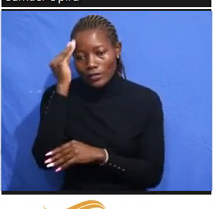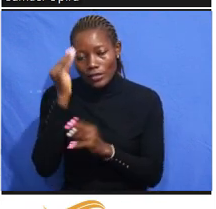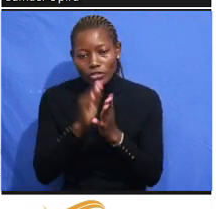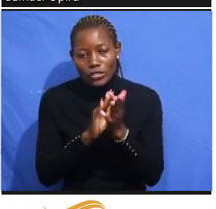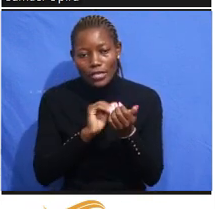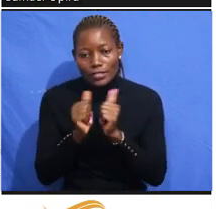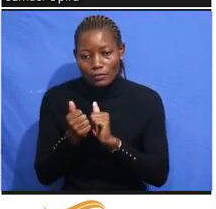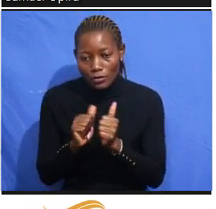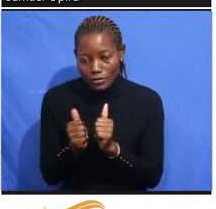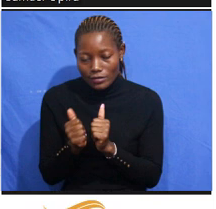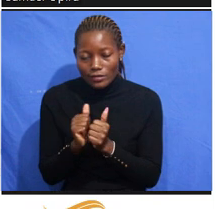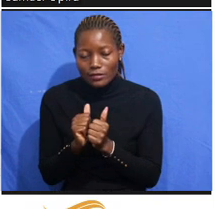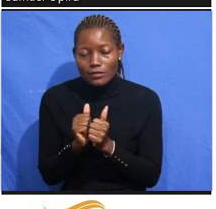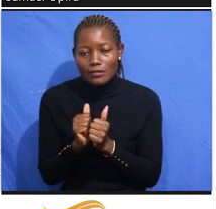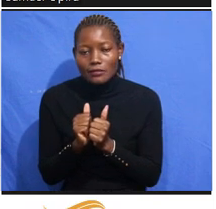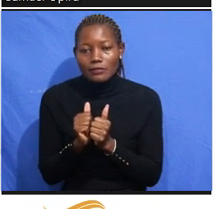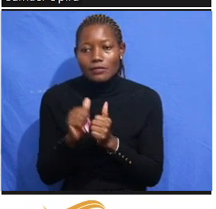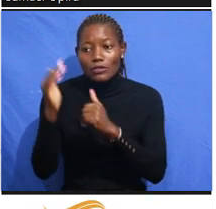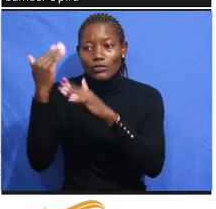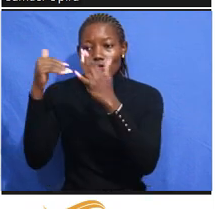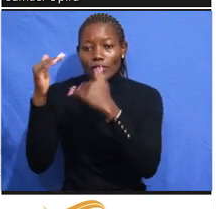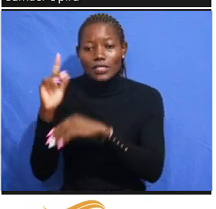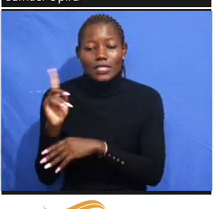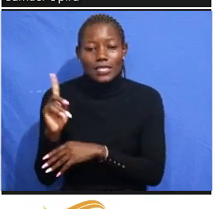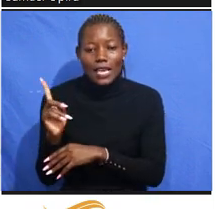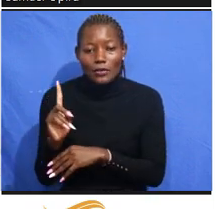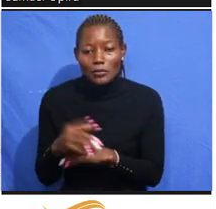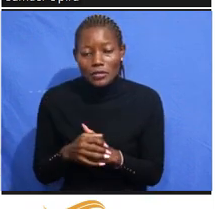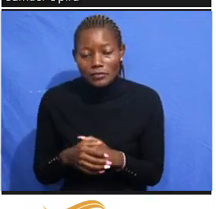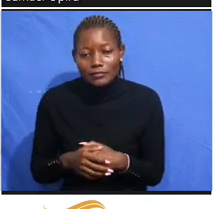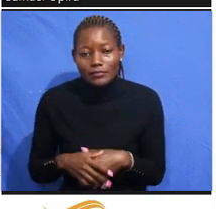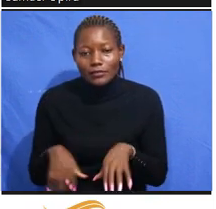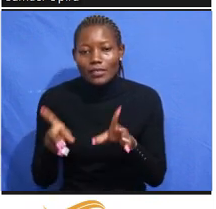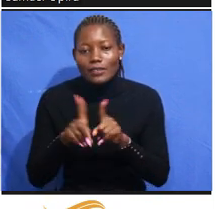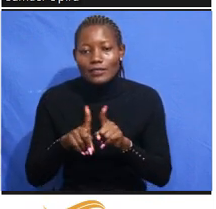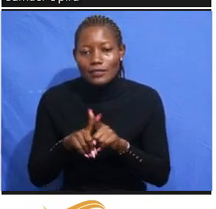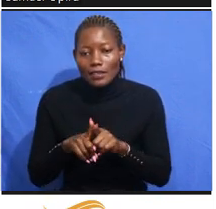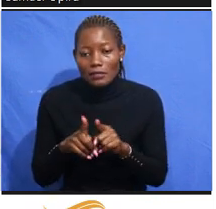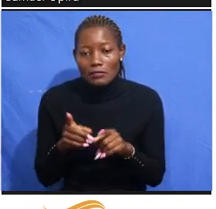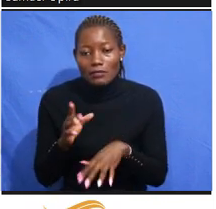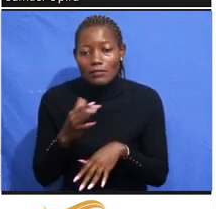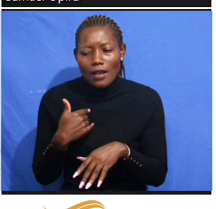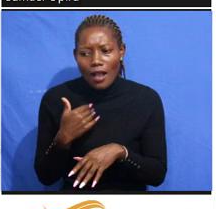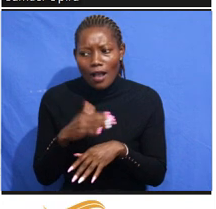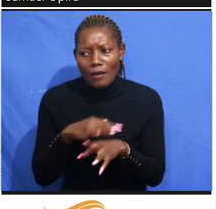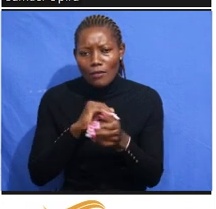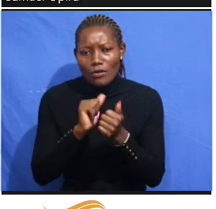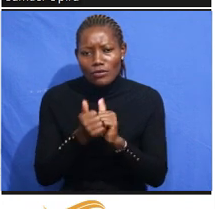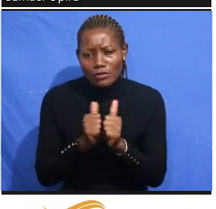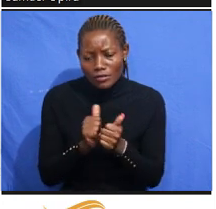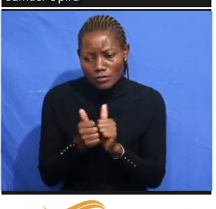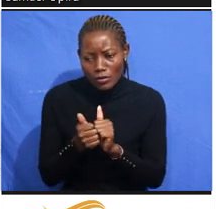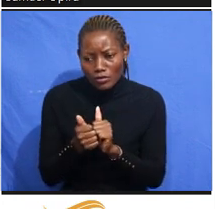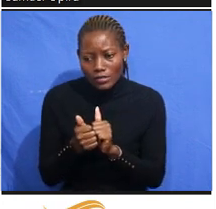the Faculty of Education, University of Nairobi. I'm also on the sporting side. I'm a world